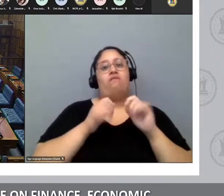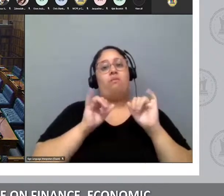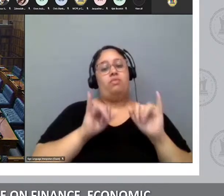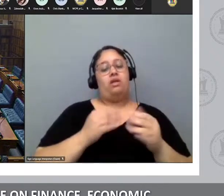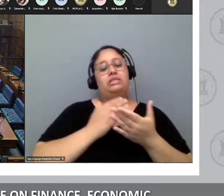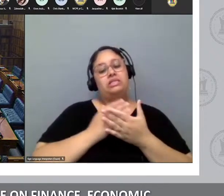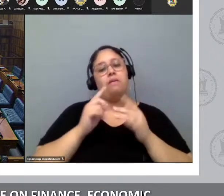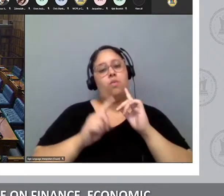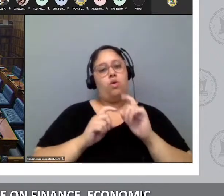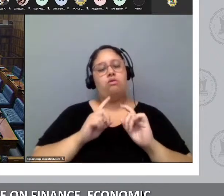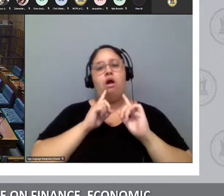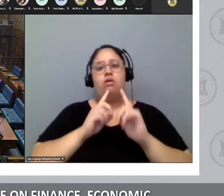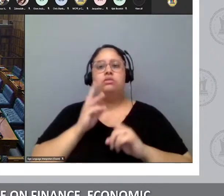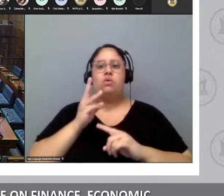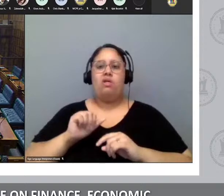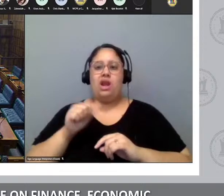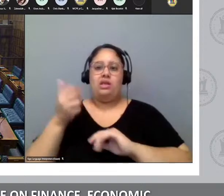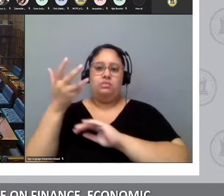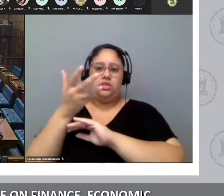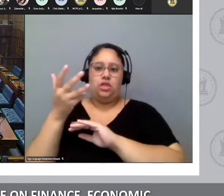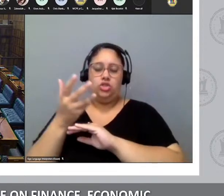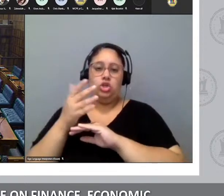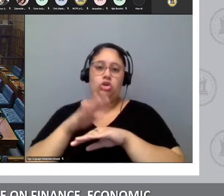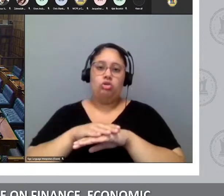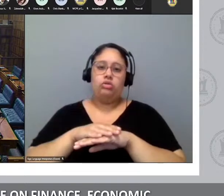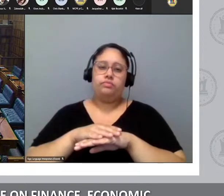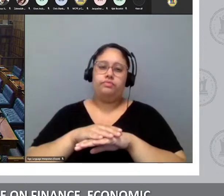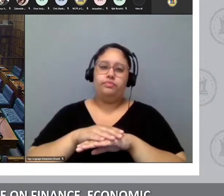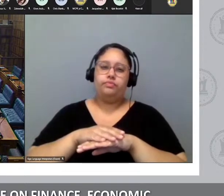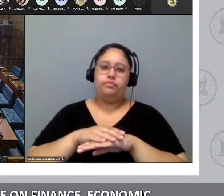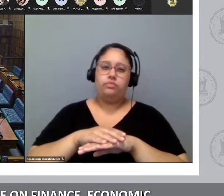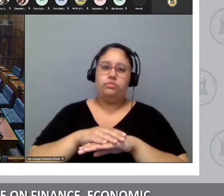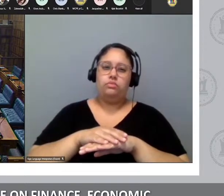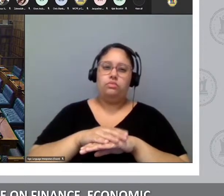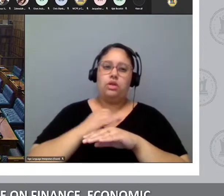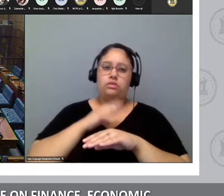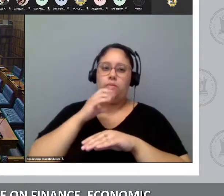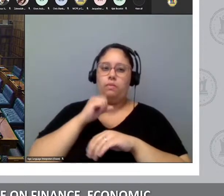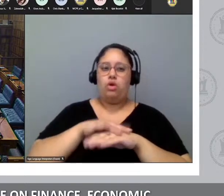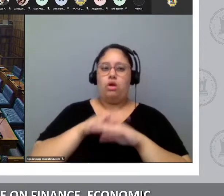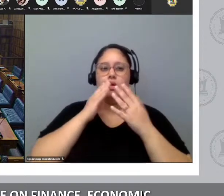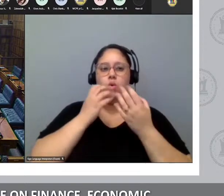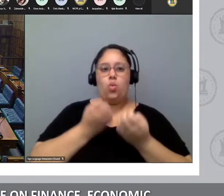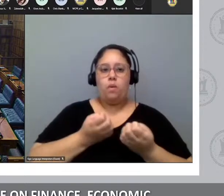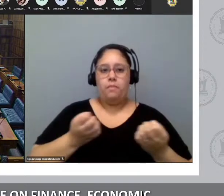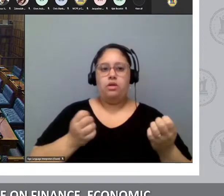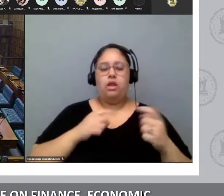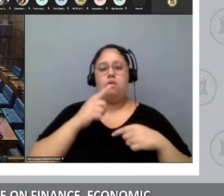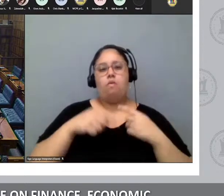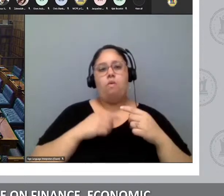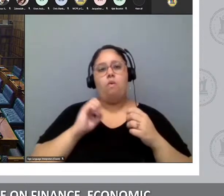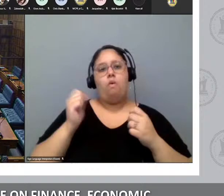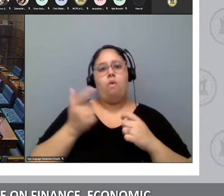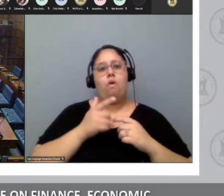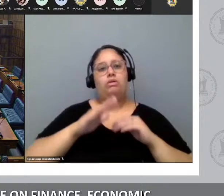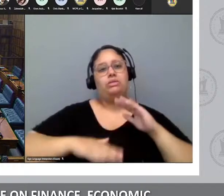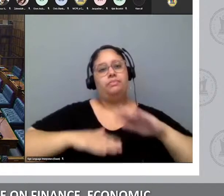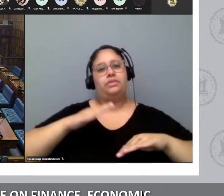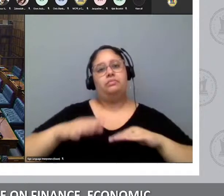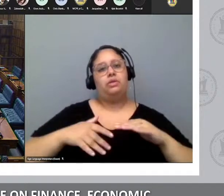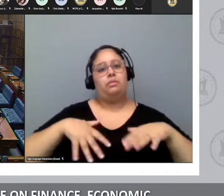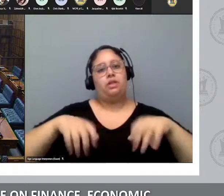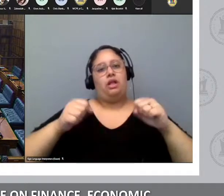the next presentation on uh um I suppose on the equipment and all the uh steps that have been